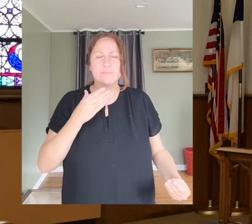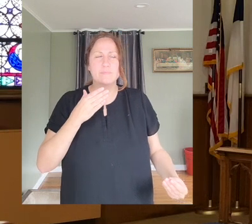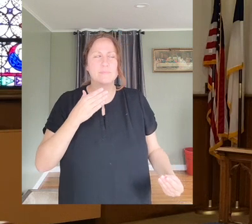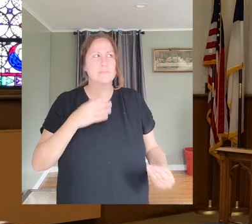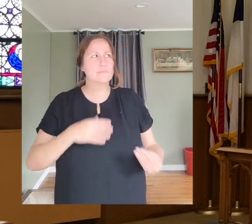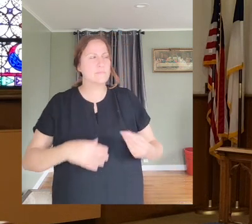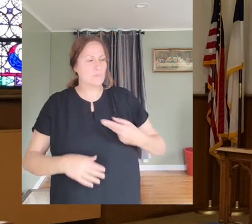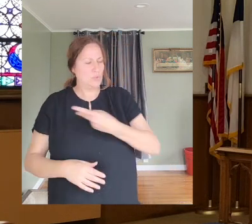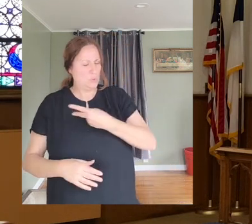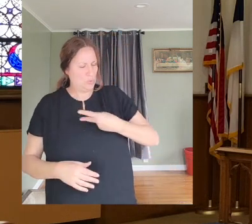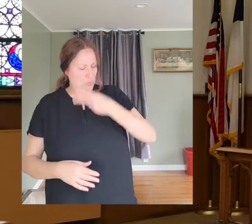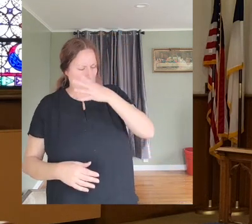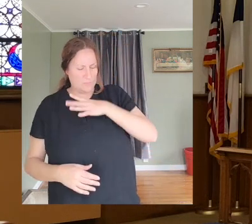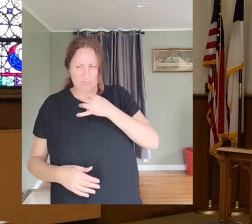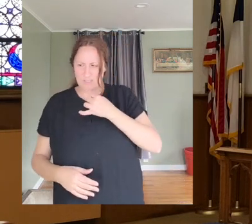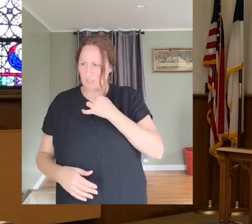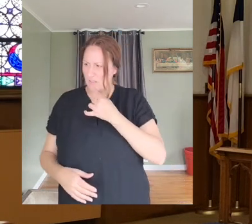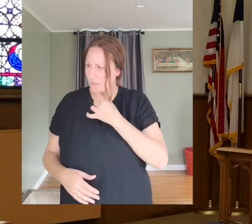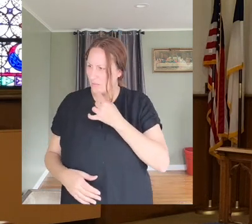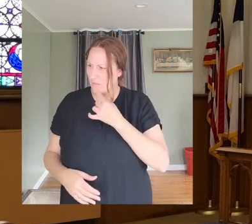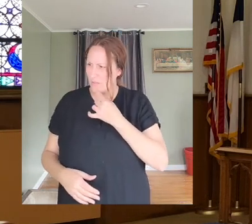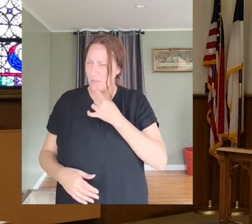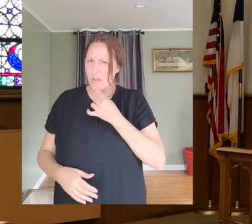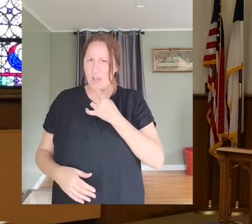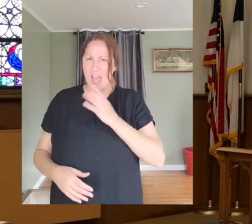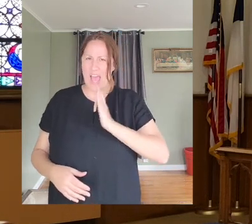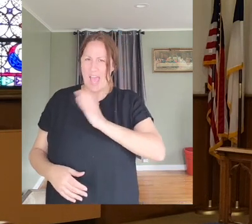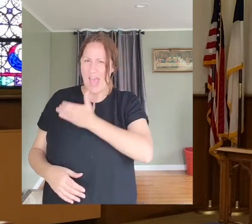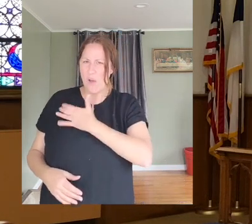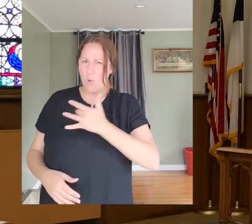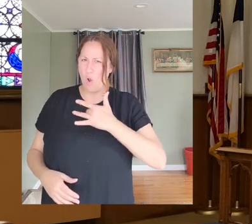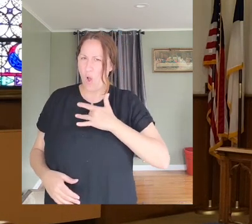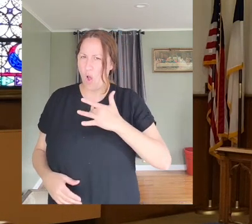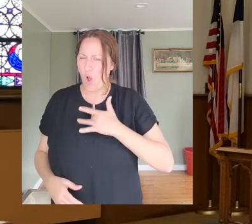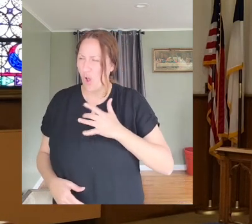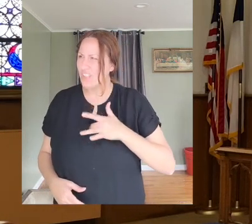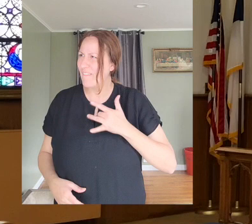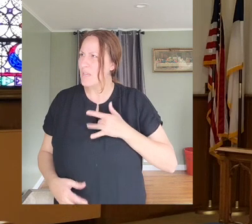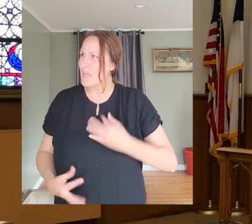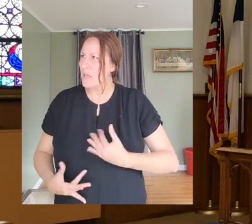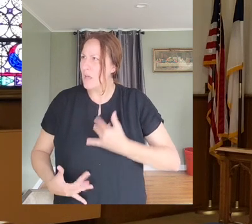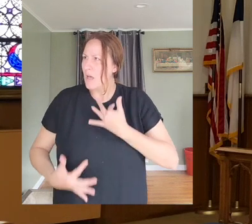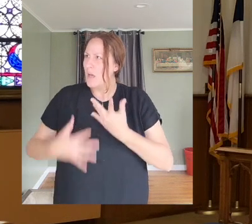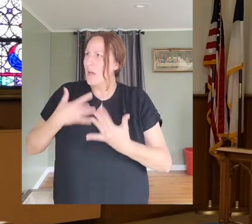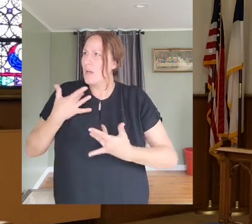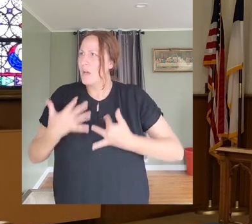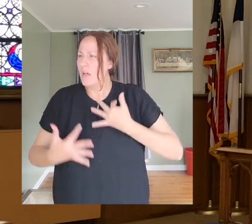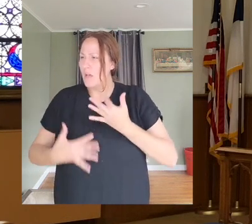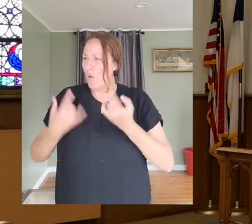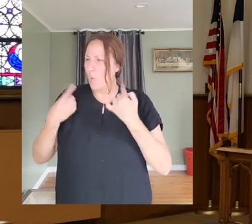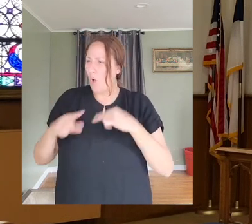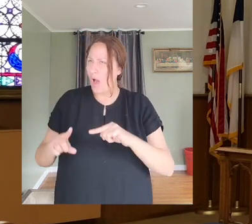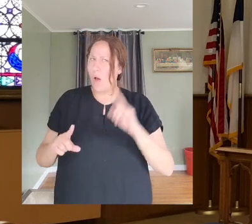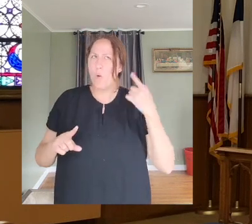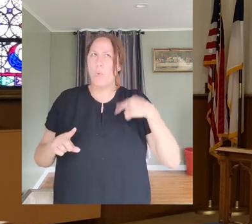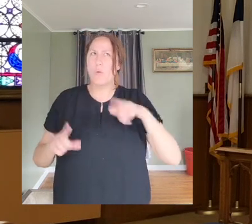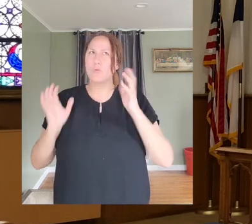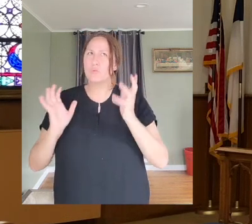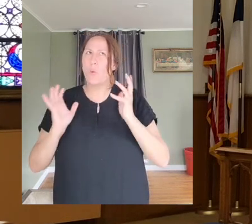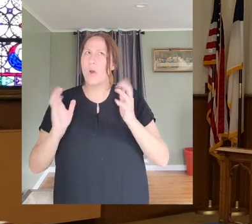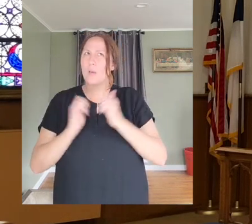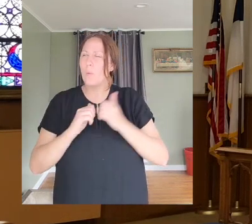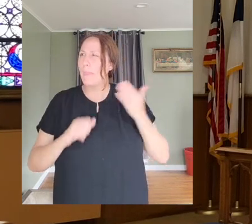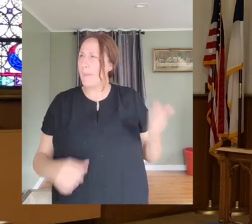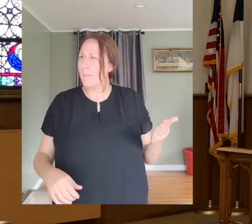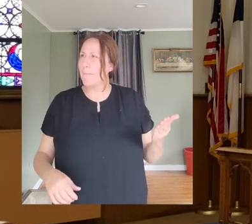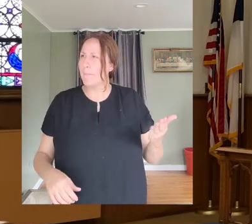They said to each other, "Did not our hearts burn within us while he talked to us on the road, while he